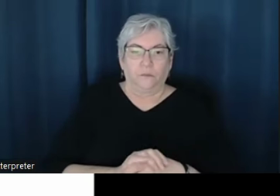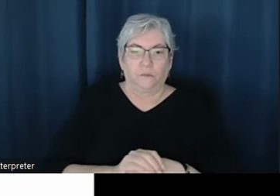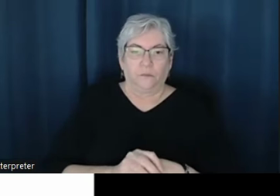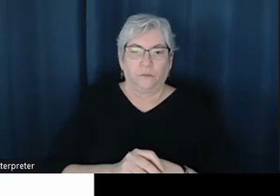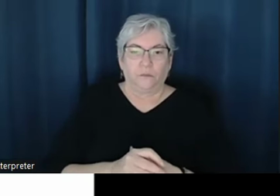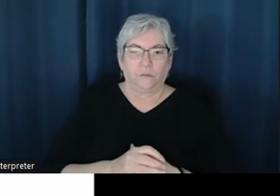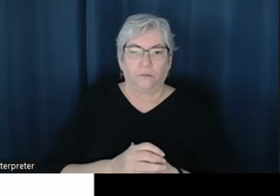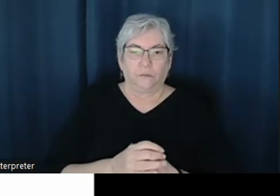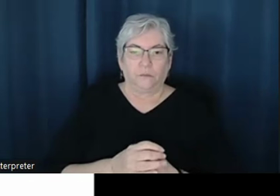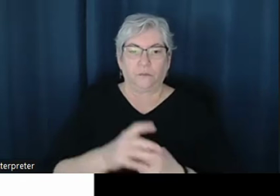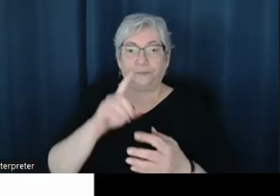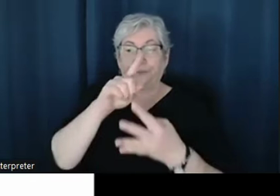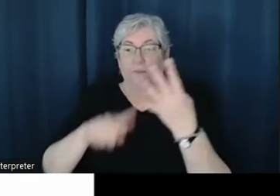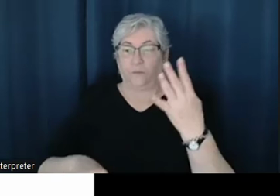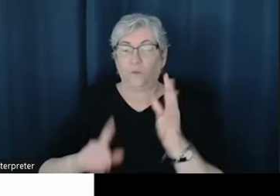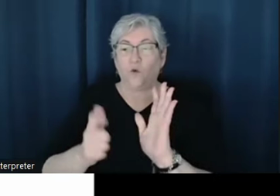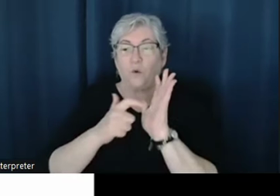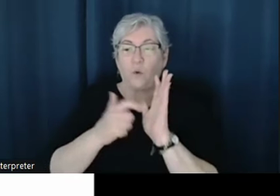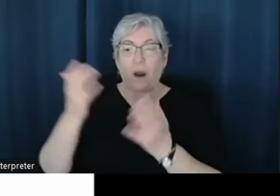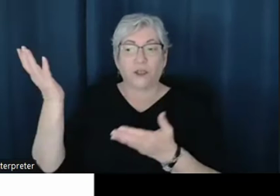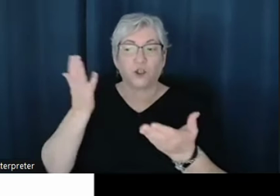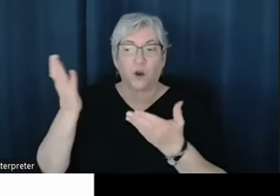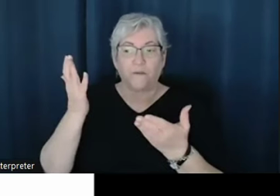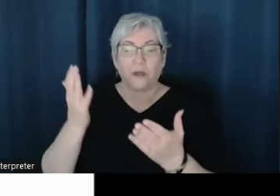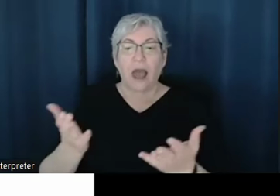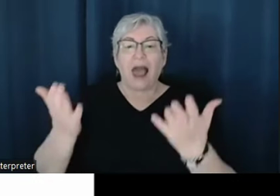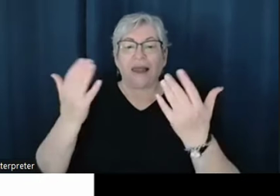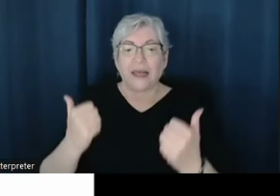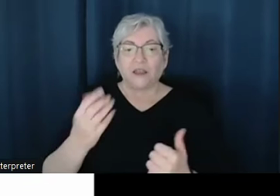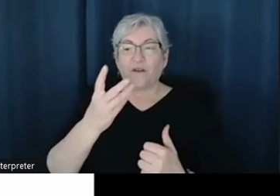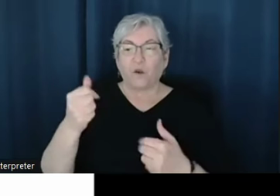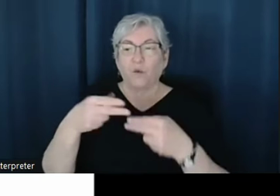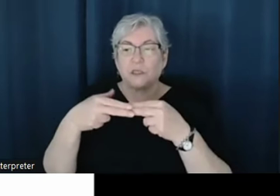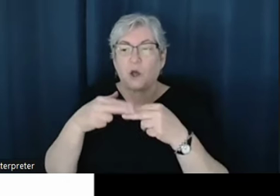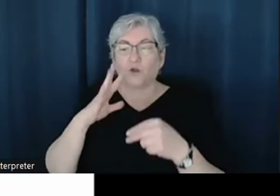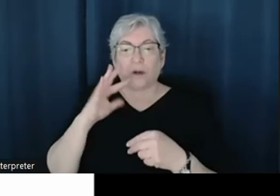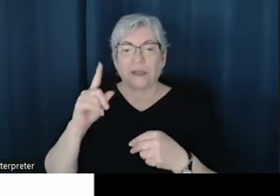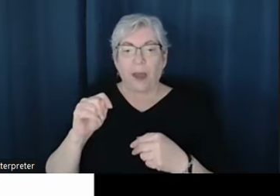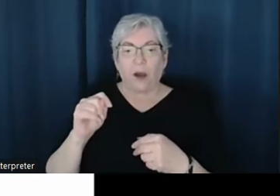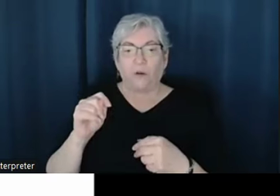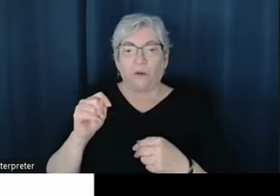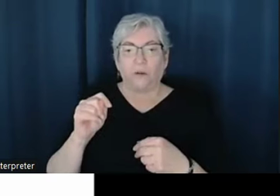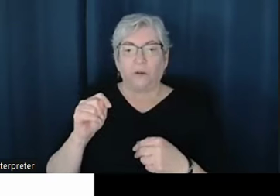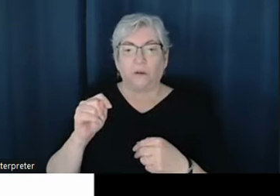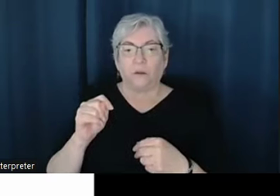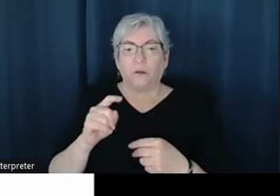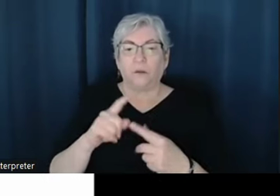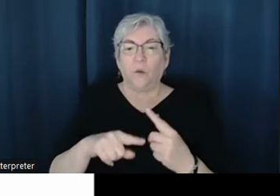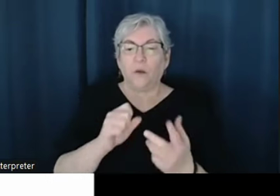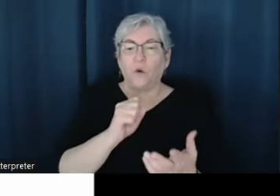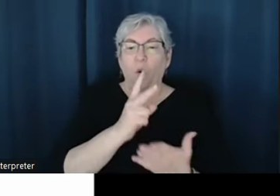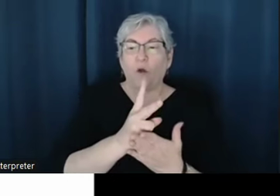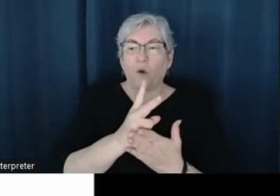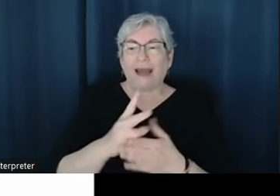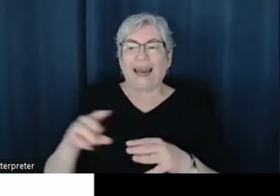So those are the required services. And then the next several slides talk about quote unquote authorized activities, which are